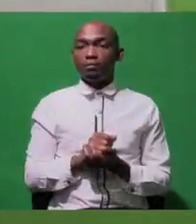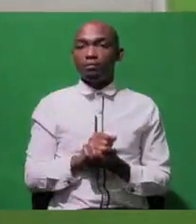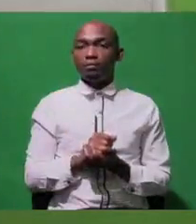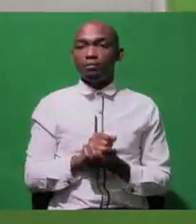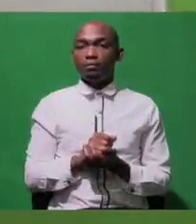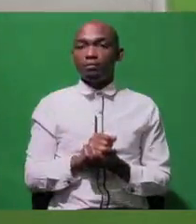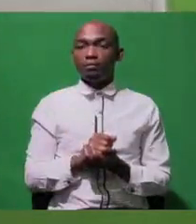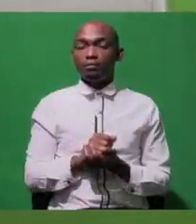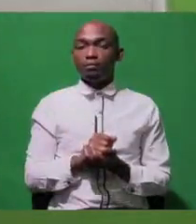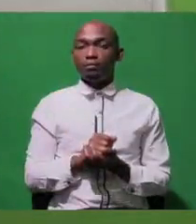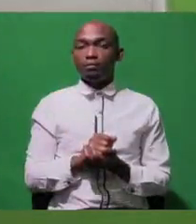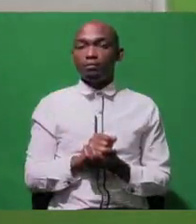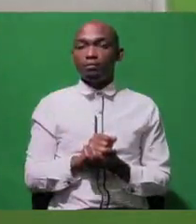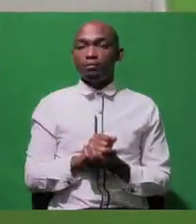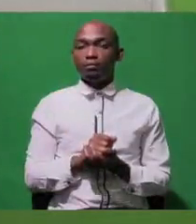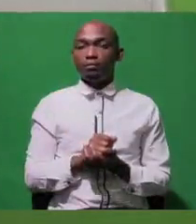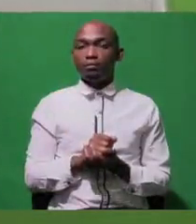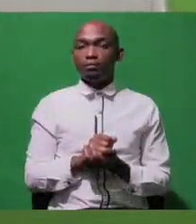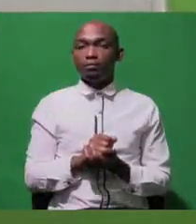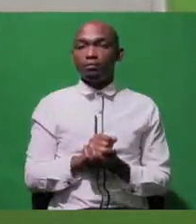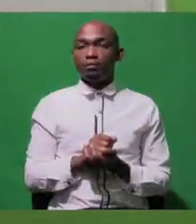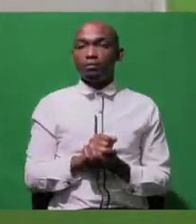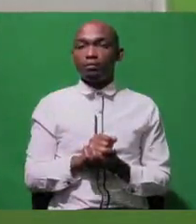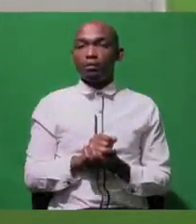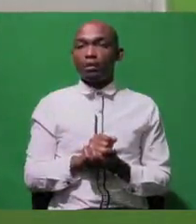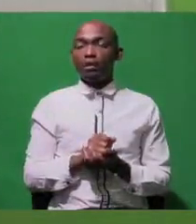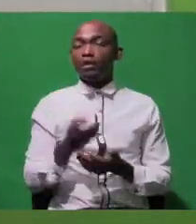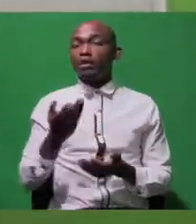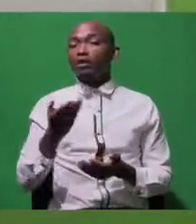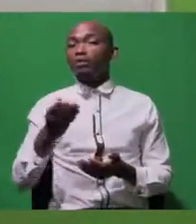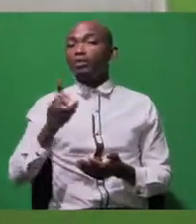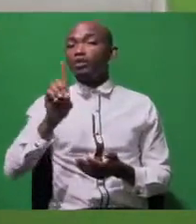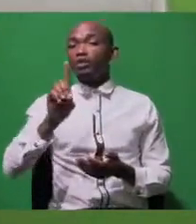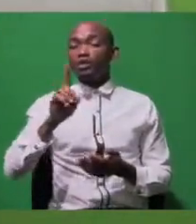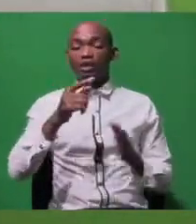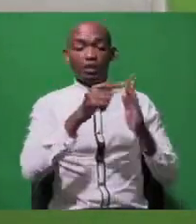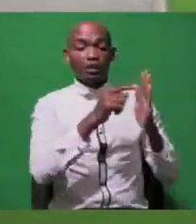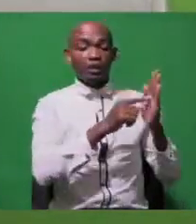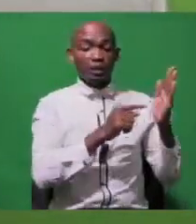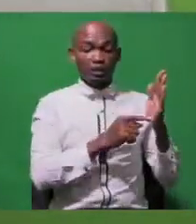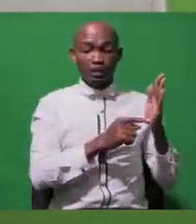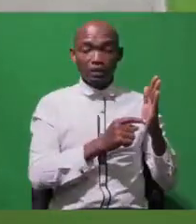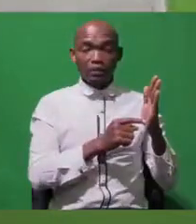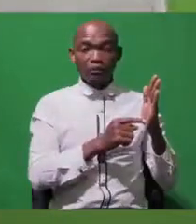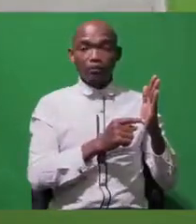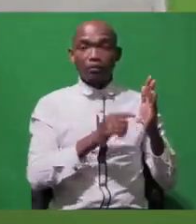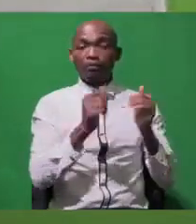van. In which date? 15th